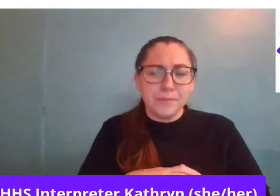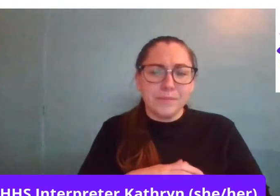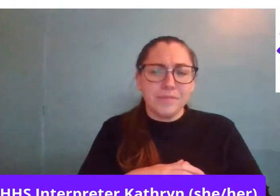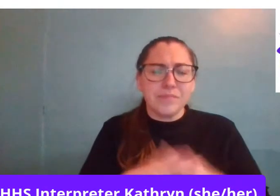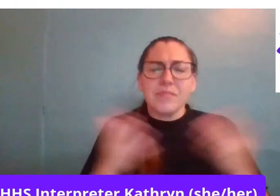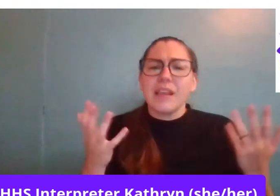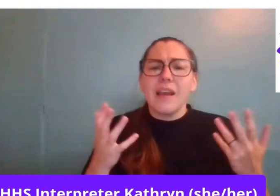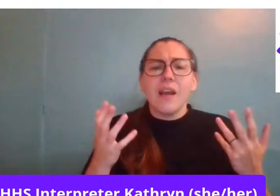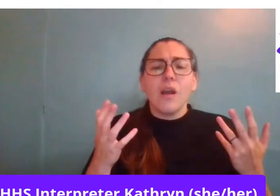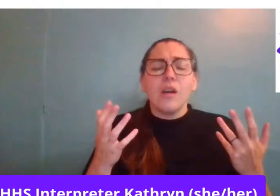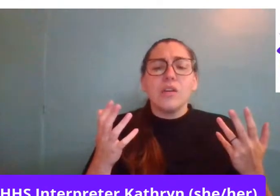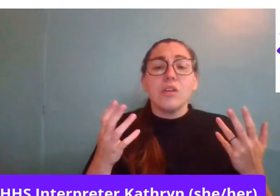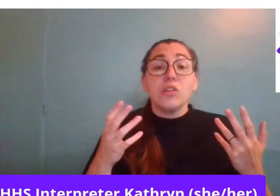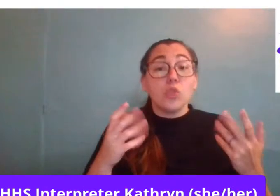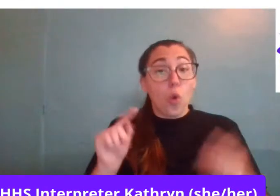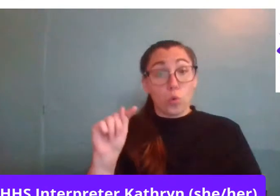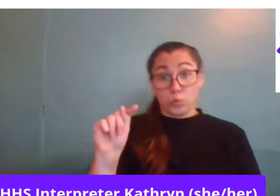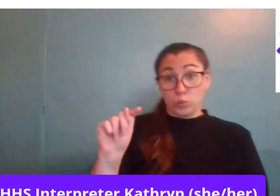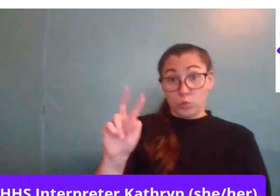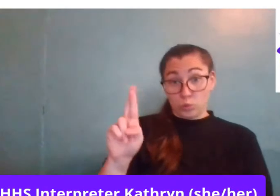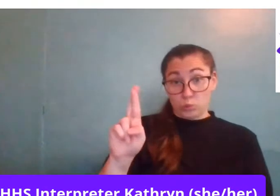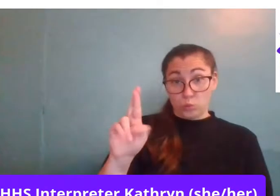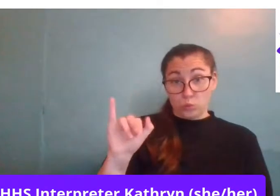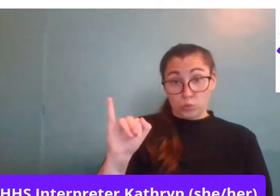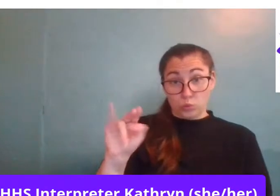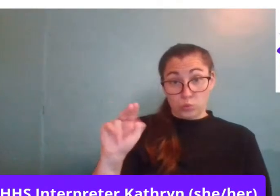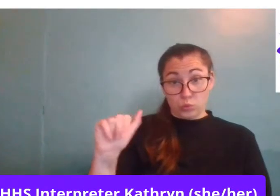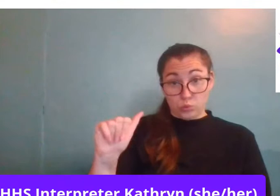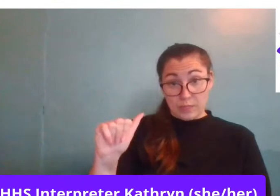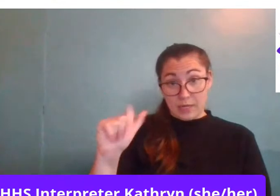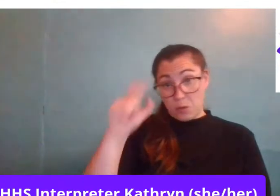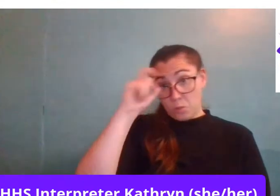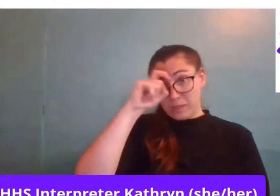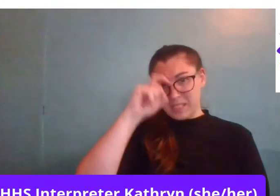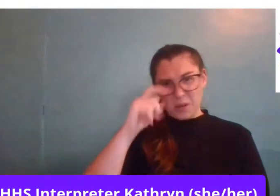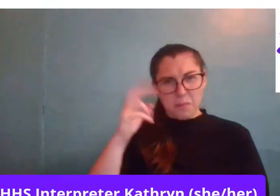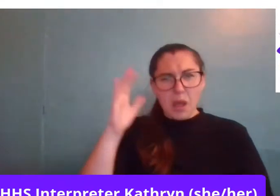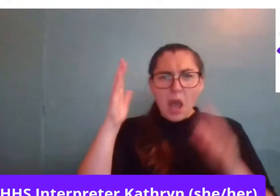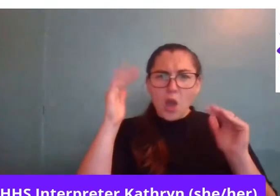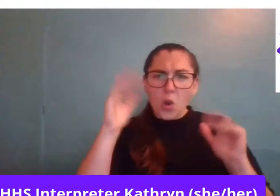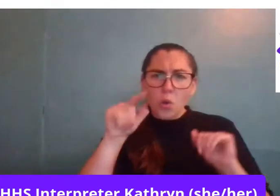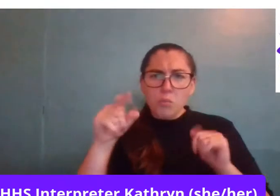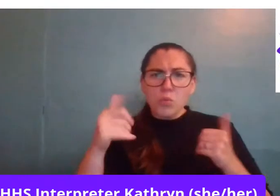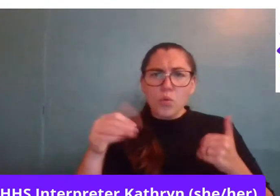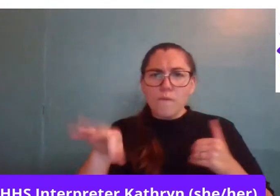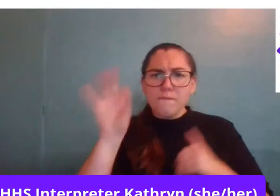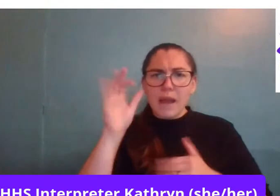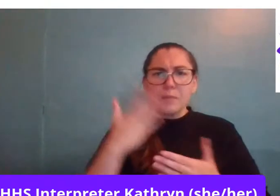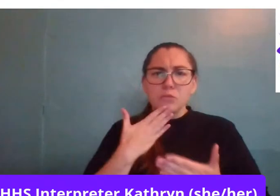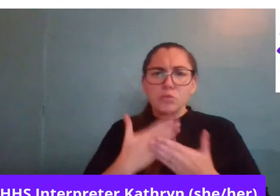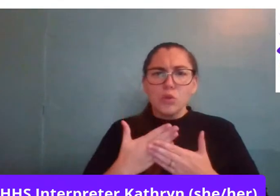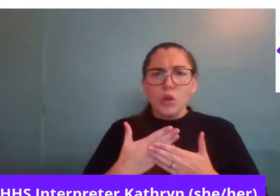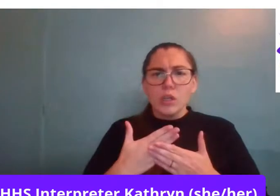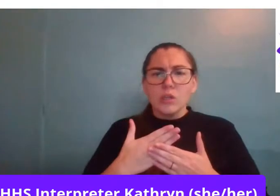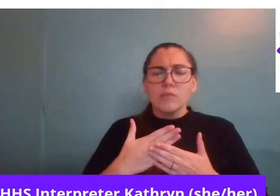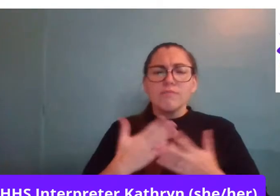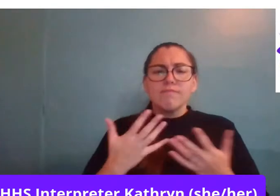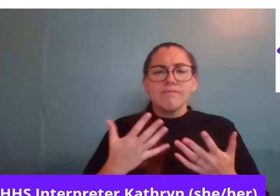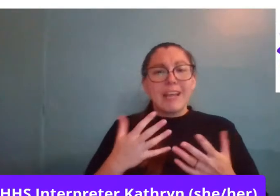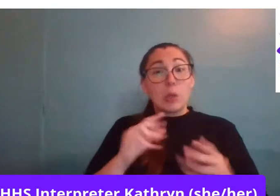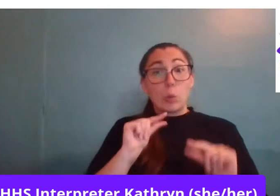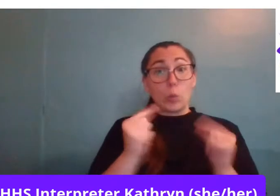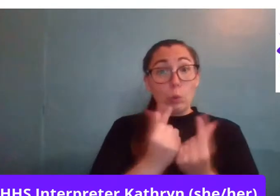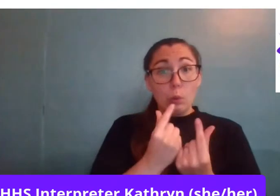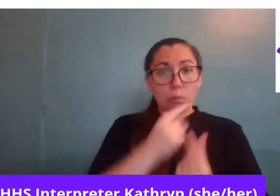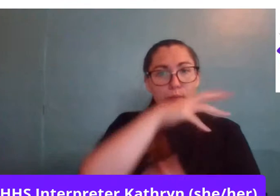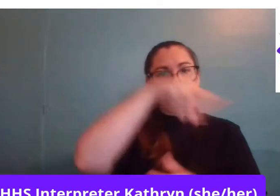the wisdom of Trina. I hope you found a great group of people to hang out with, Malik, because I can